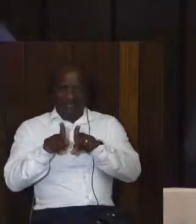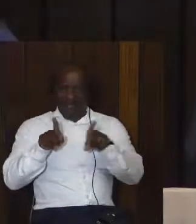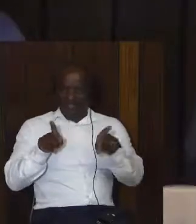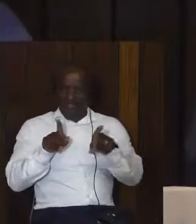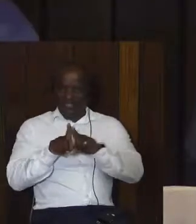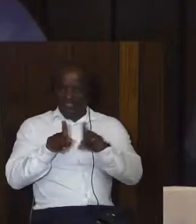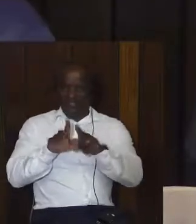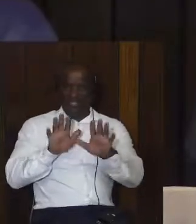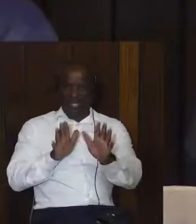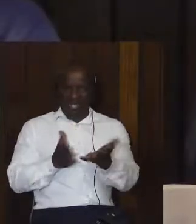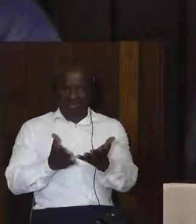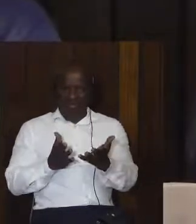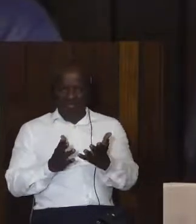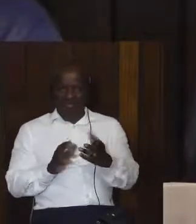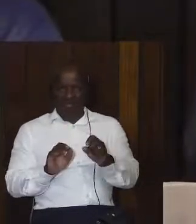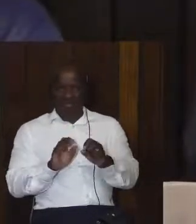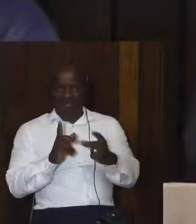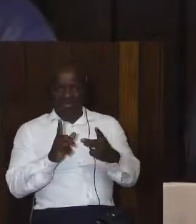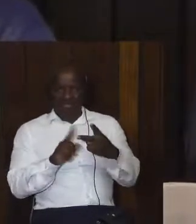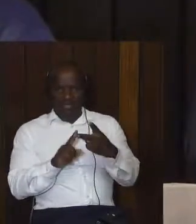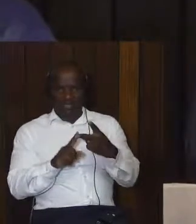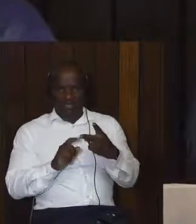Secondly, on